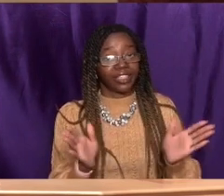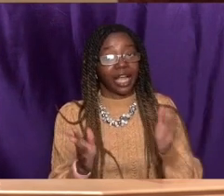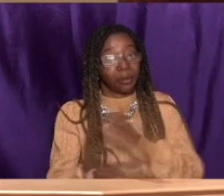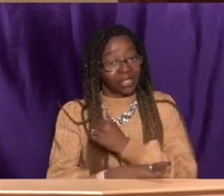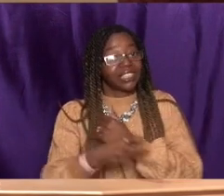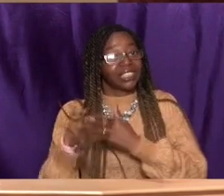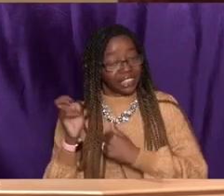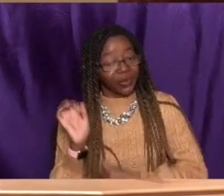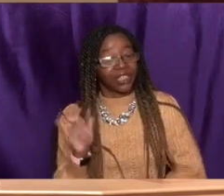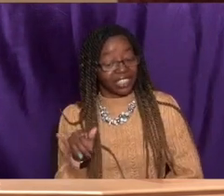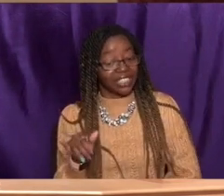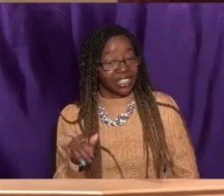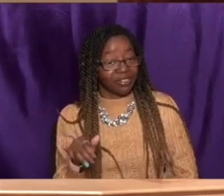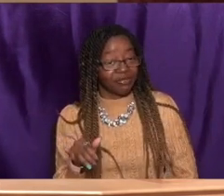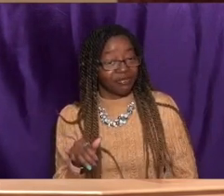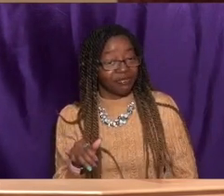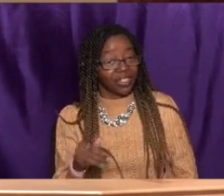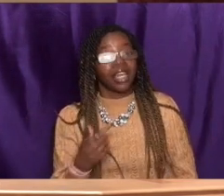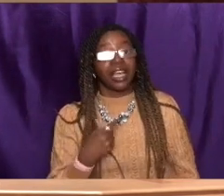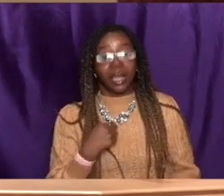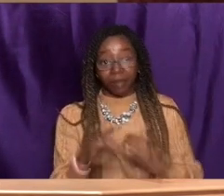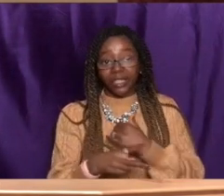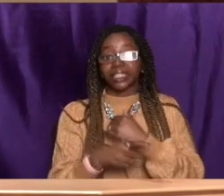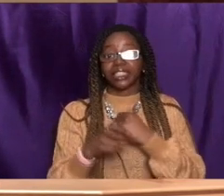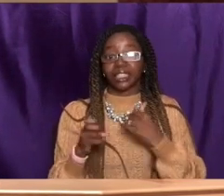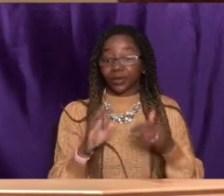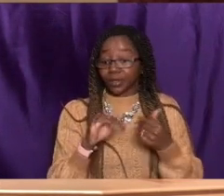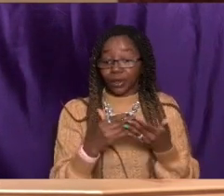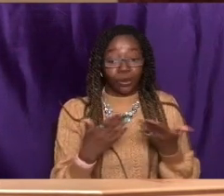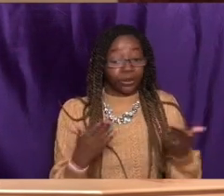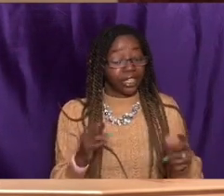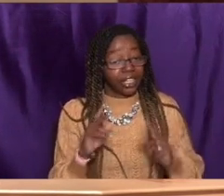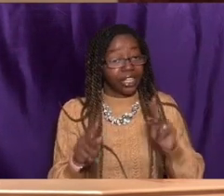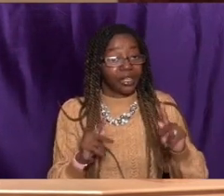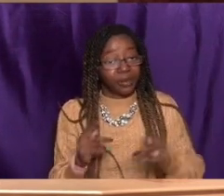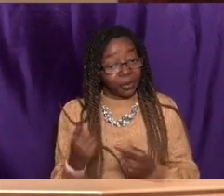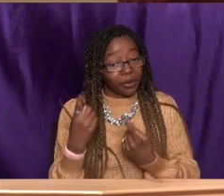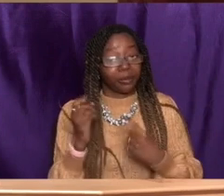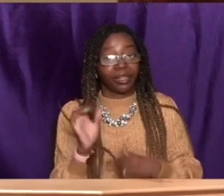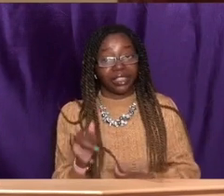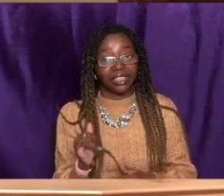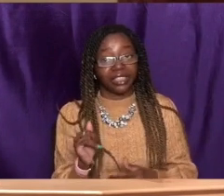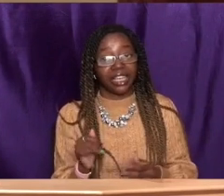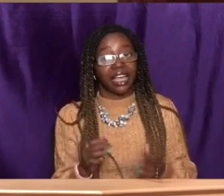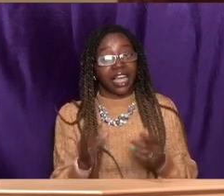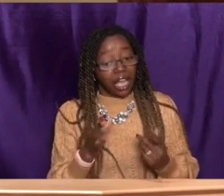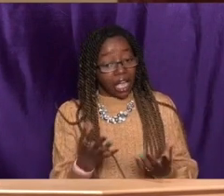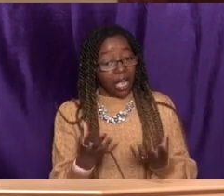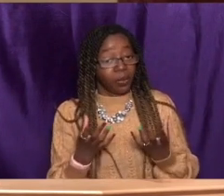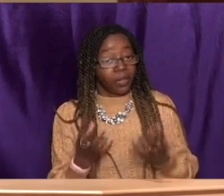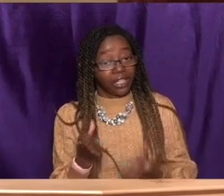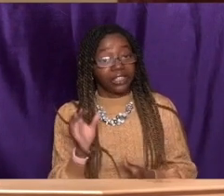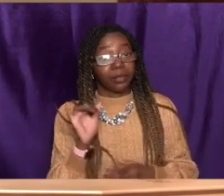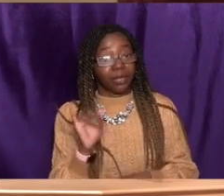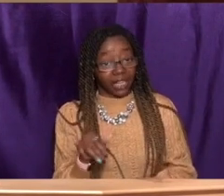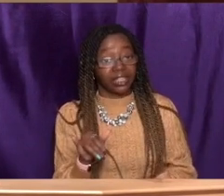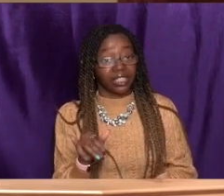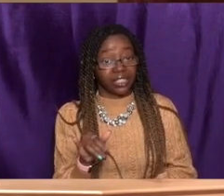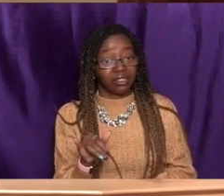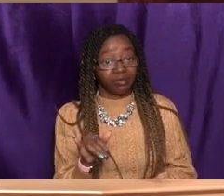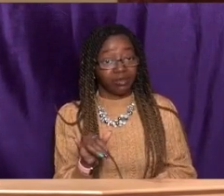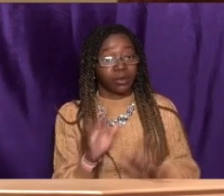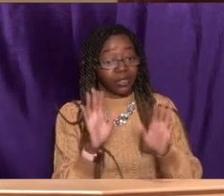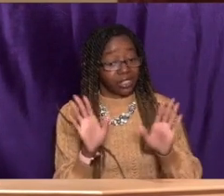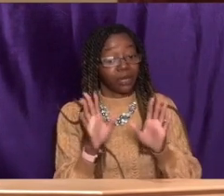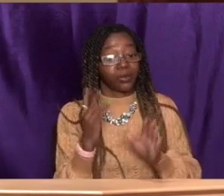this. I'm about to steal this whole thing about people coming like this, because I prefer really to be like this. And so